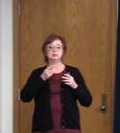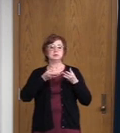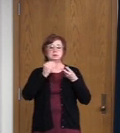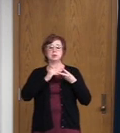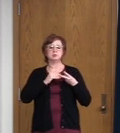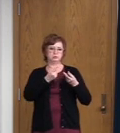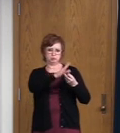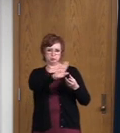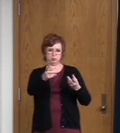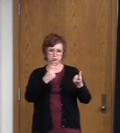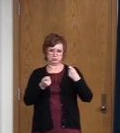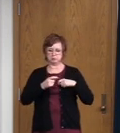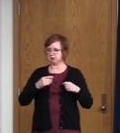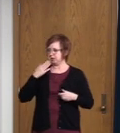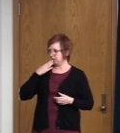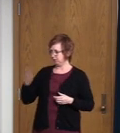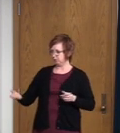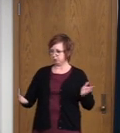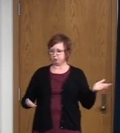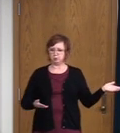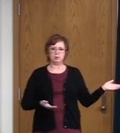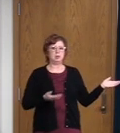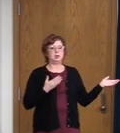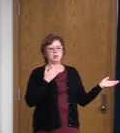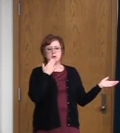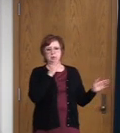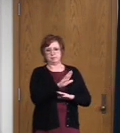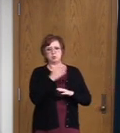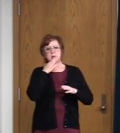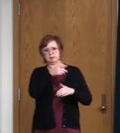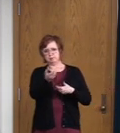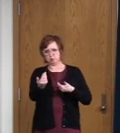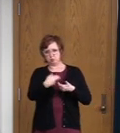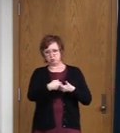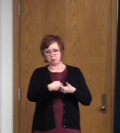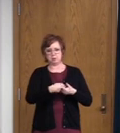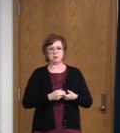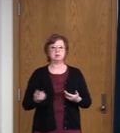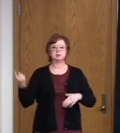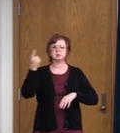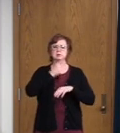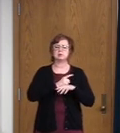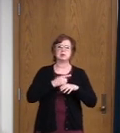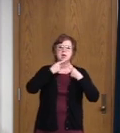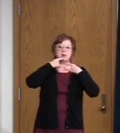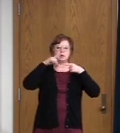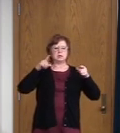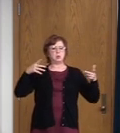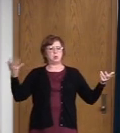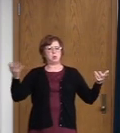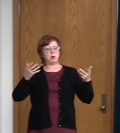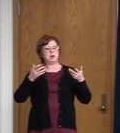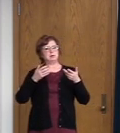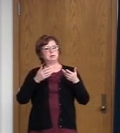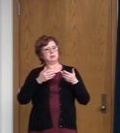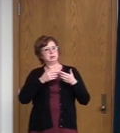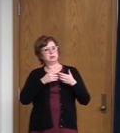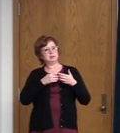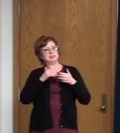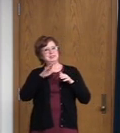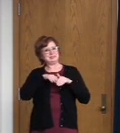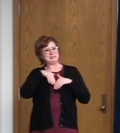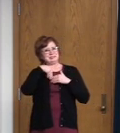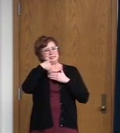Thank you. Good afternoon, and thanks for joining us today. Today we are announcing more details about the next phase of our